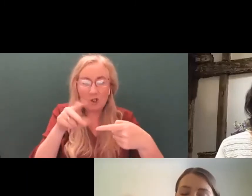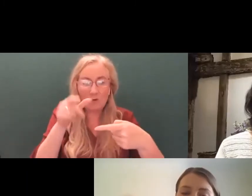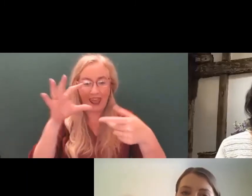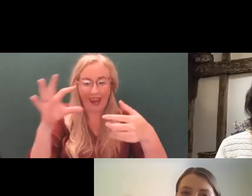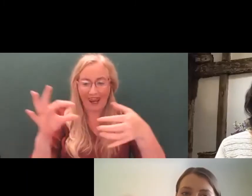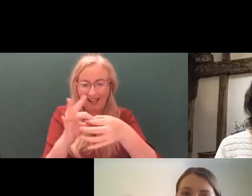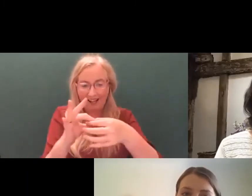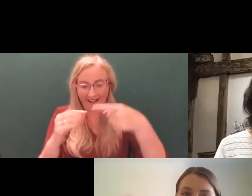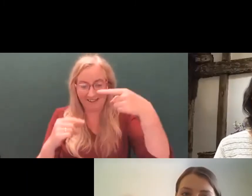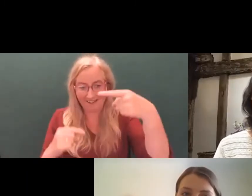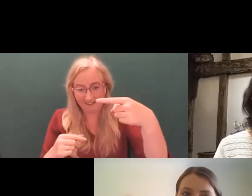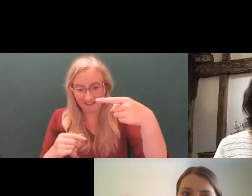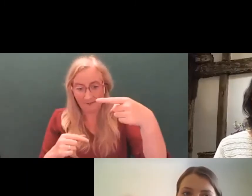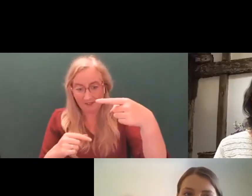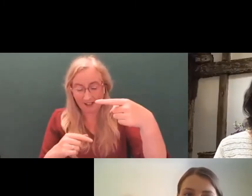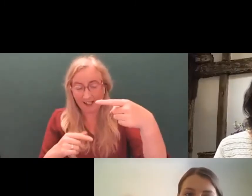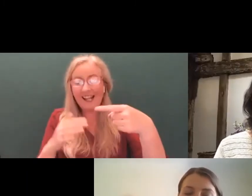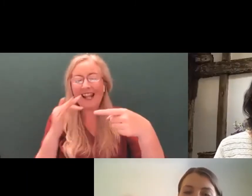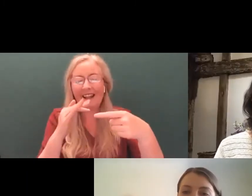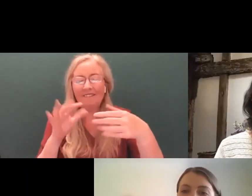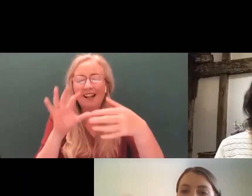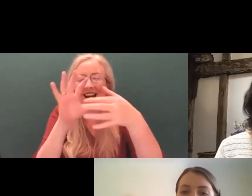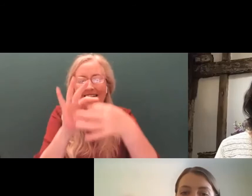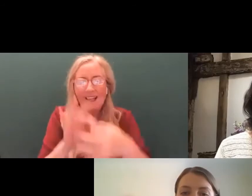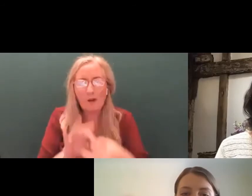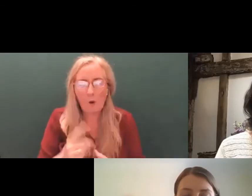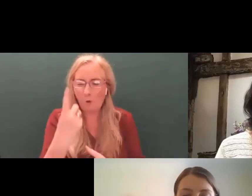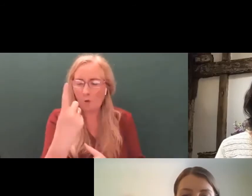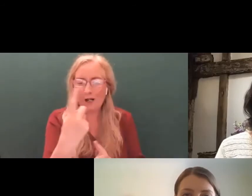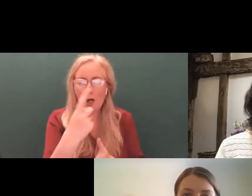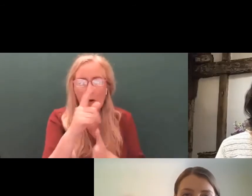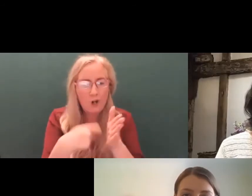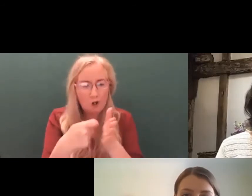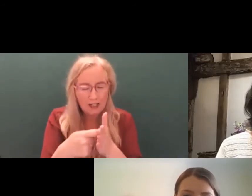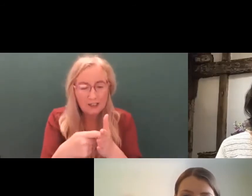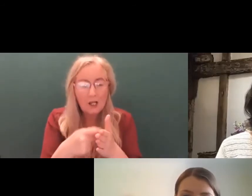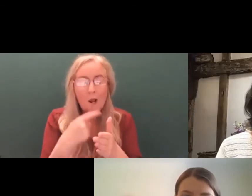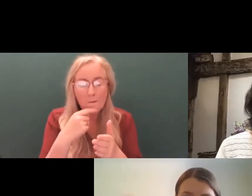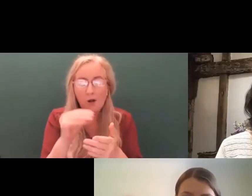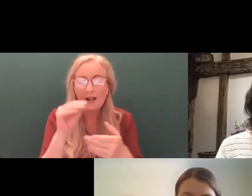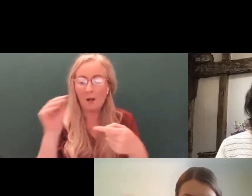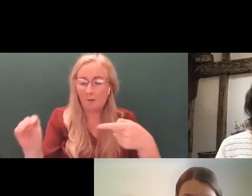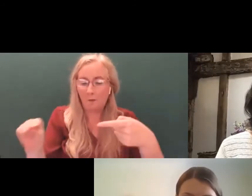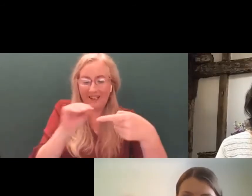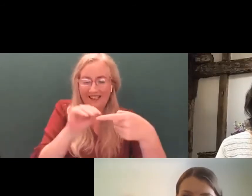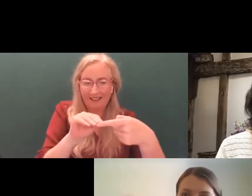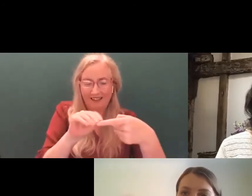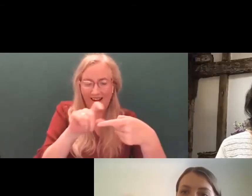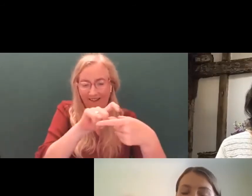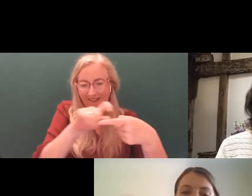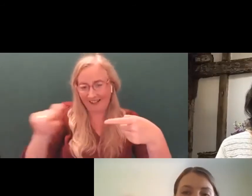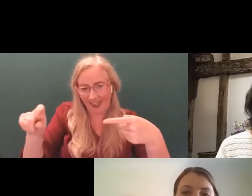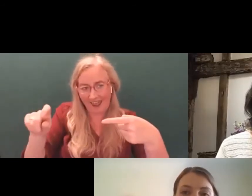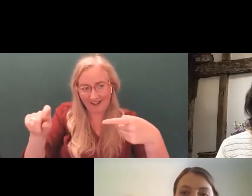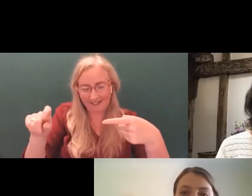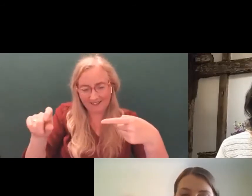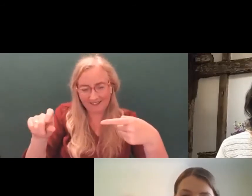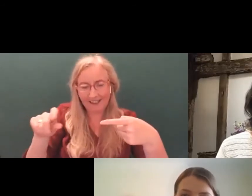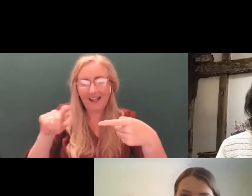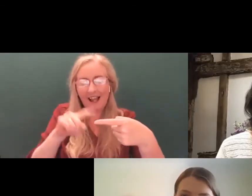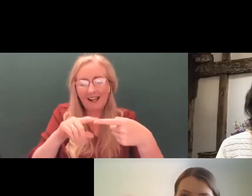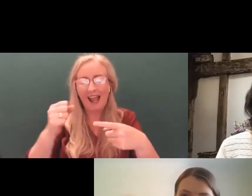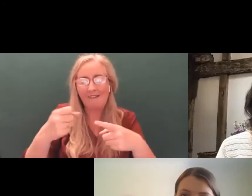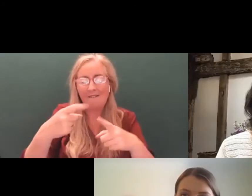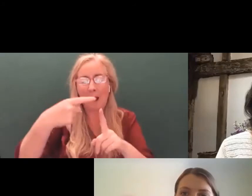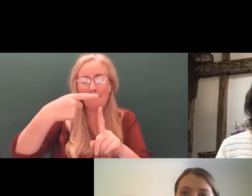is if the videos are all related to the one project. But you'll fill in the first video link line, and then there's just a plus